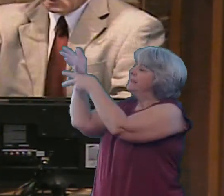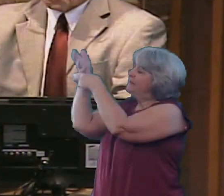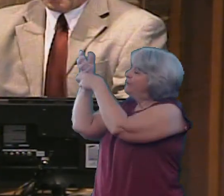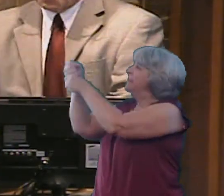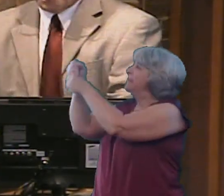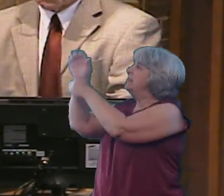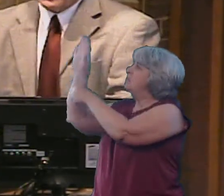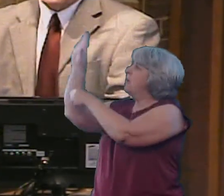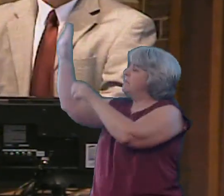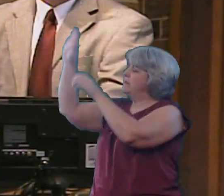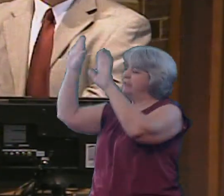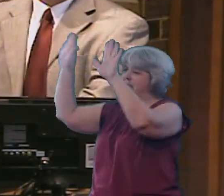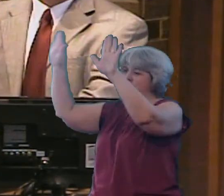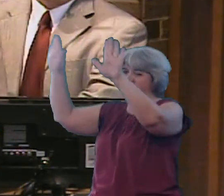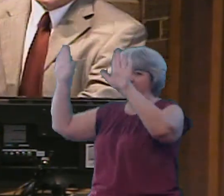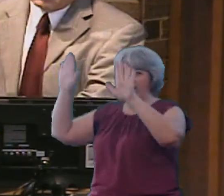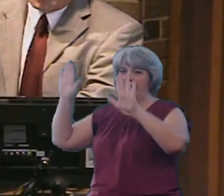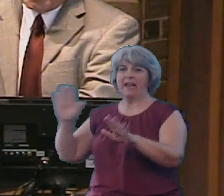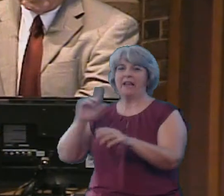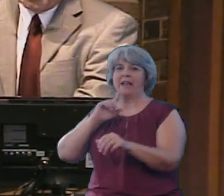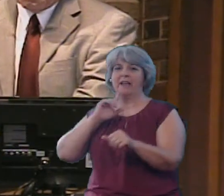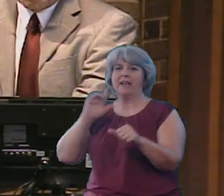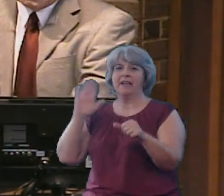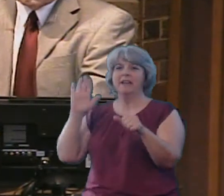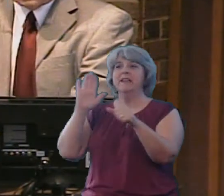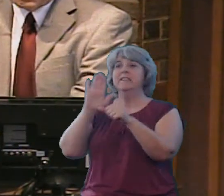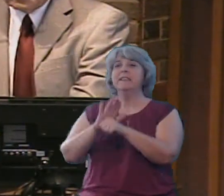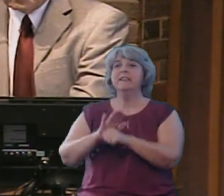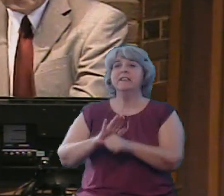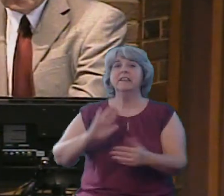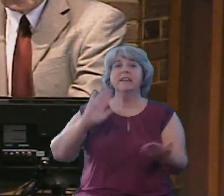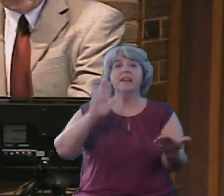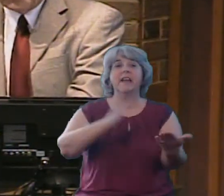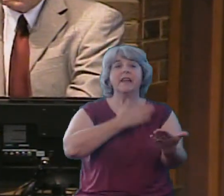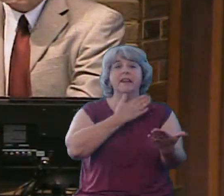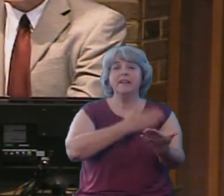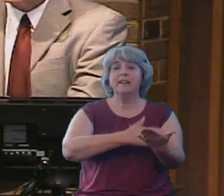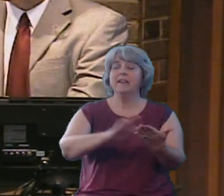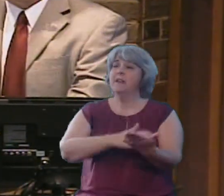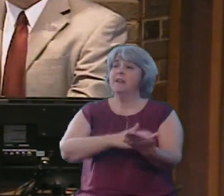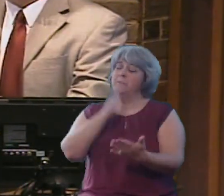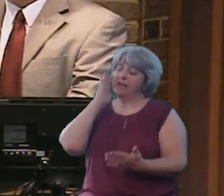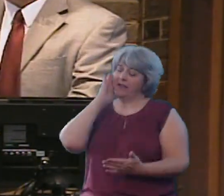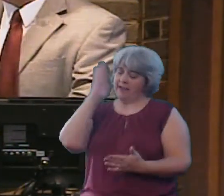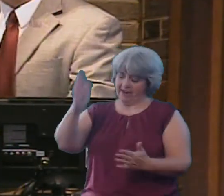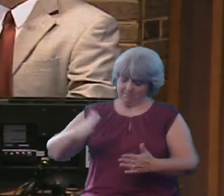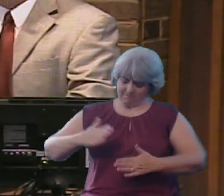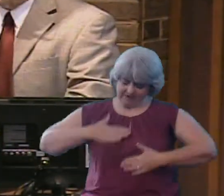Sing and